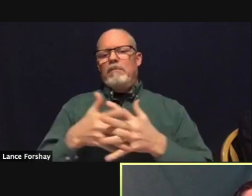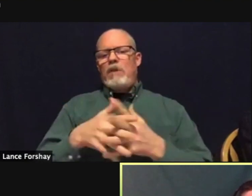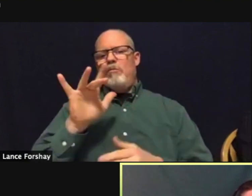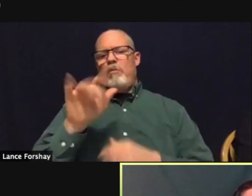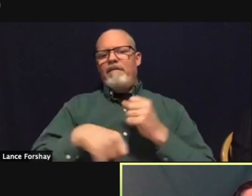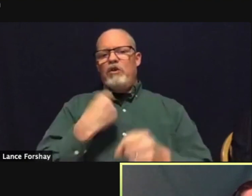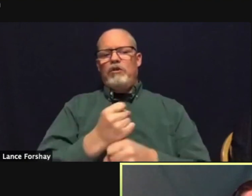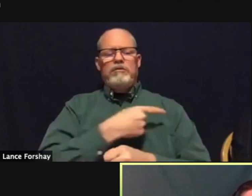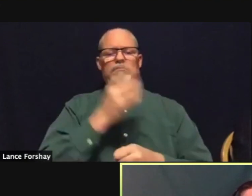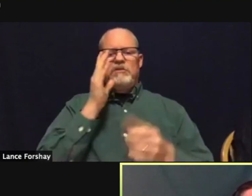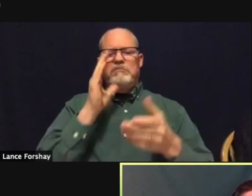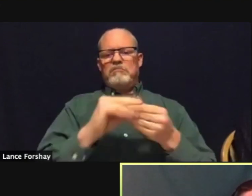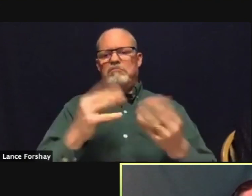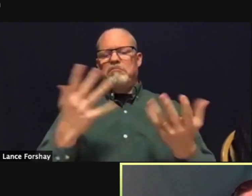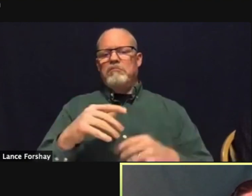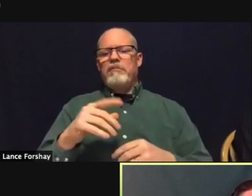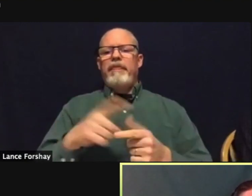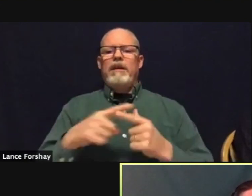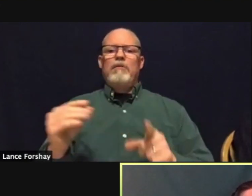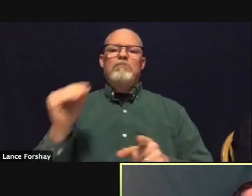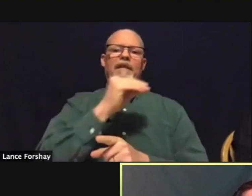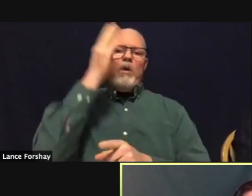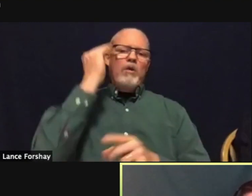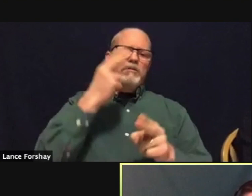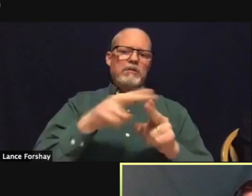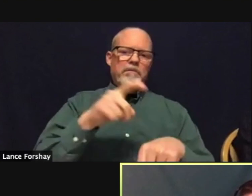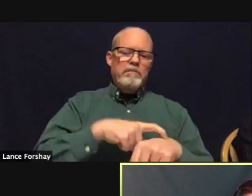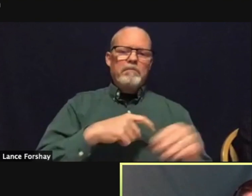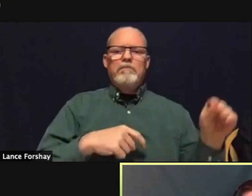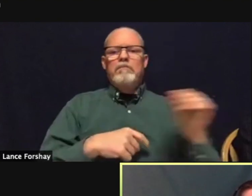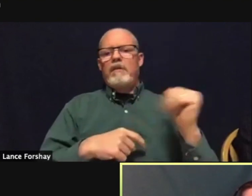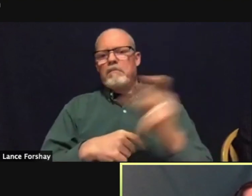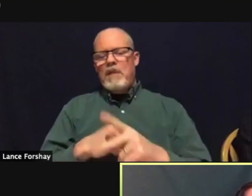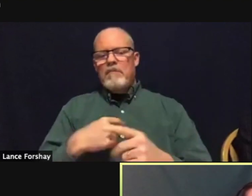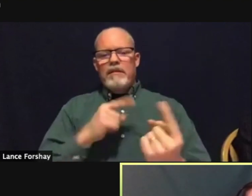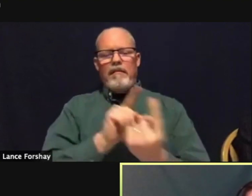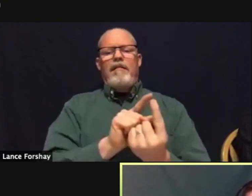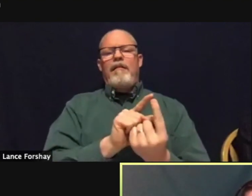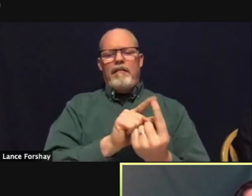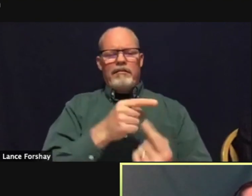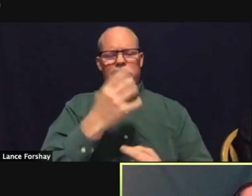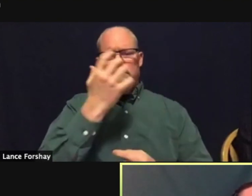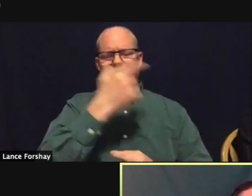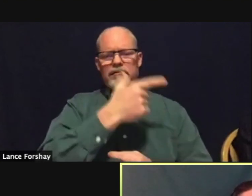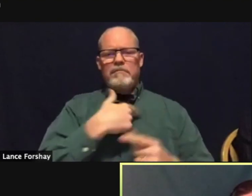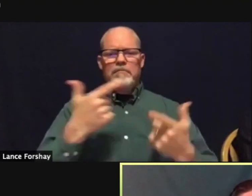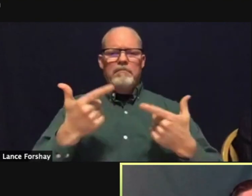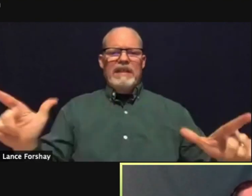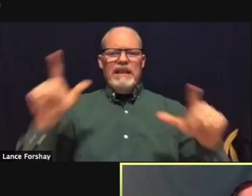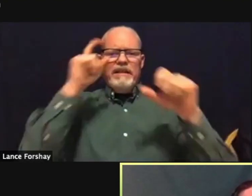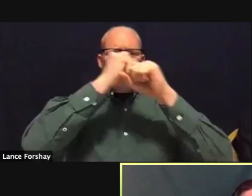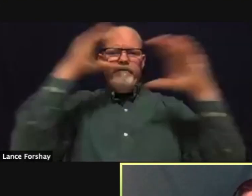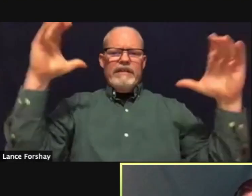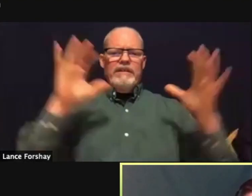25 years and was there in South Korea. And I happened to meet him there and learned about